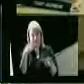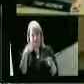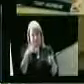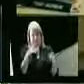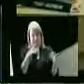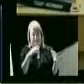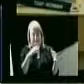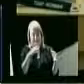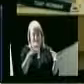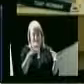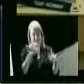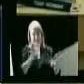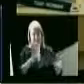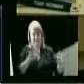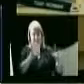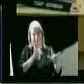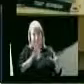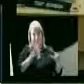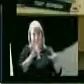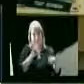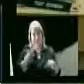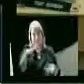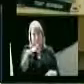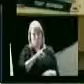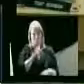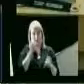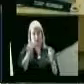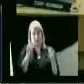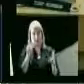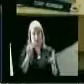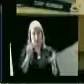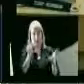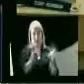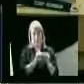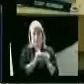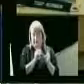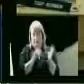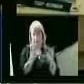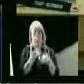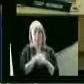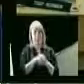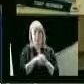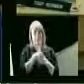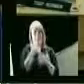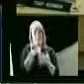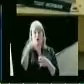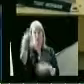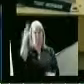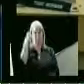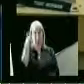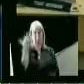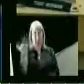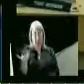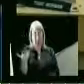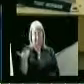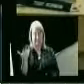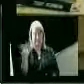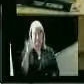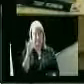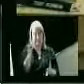tape of the Board of Education meeting, what you will realize is that